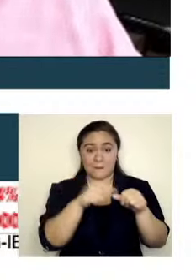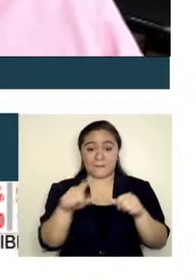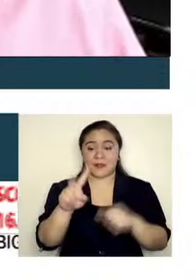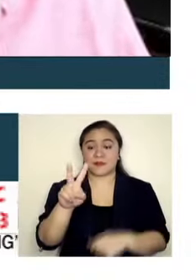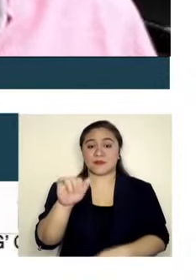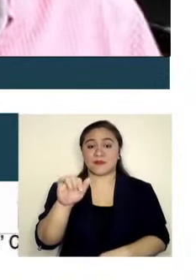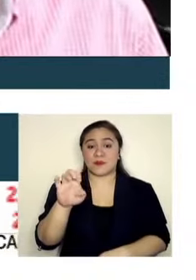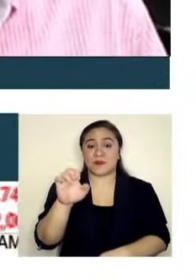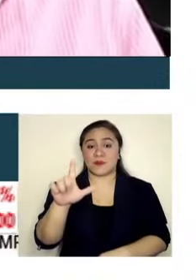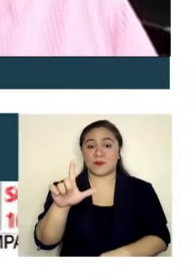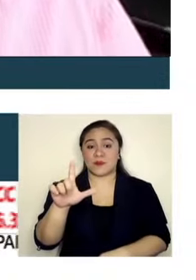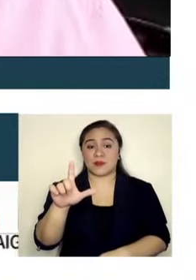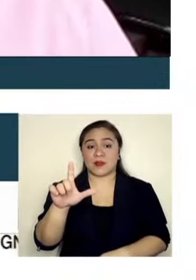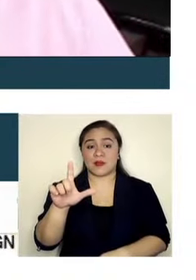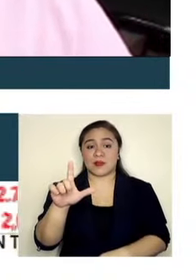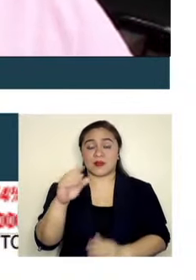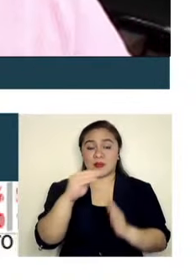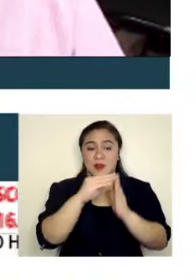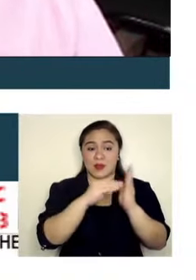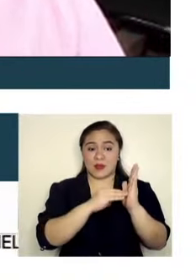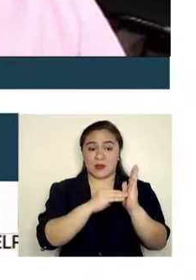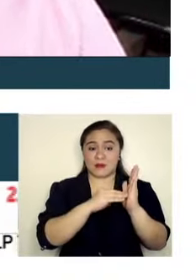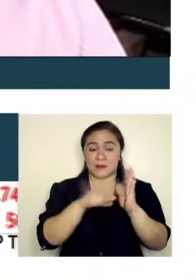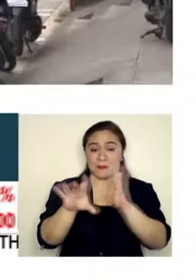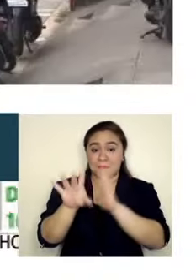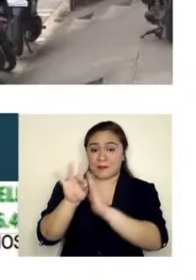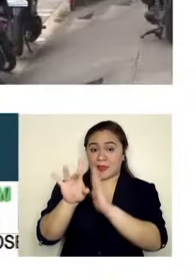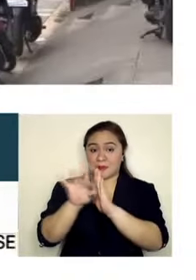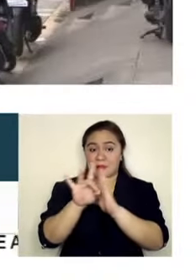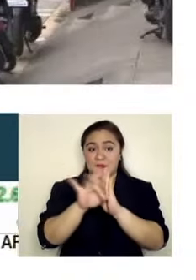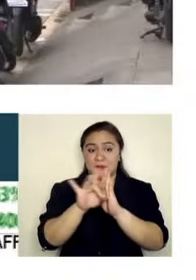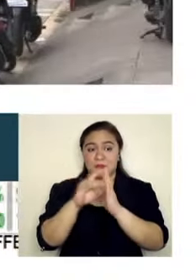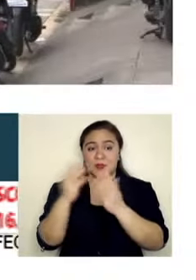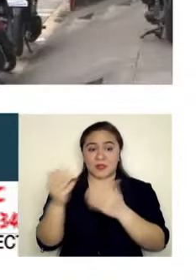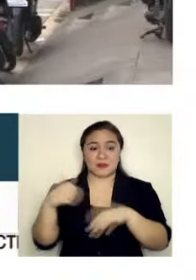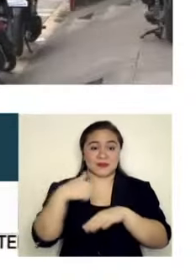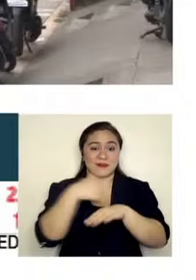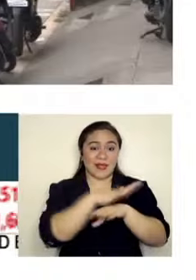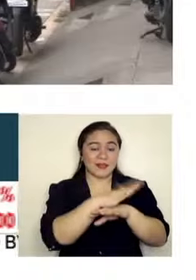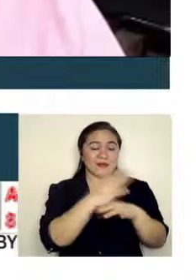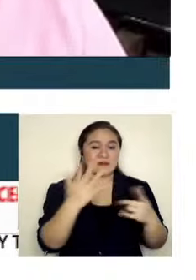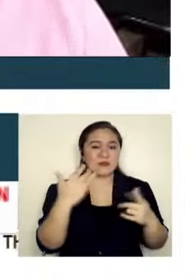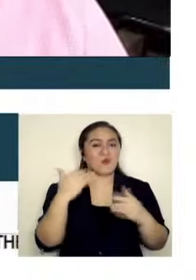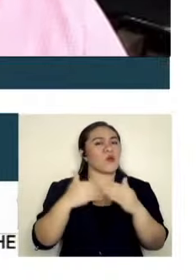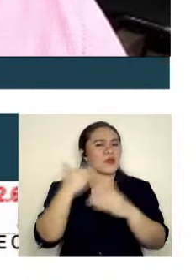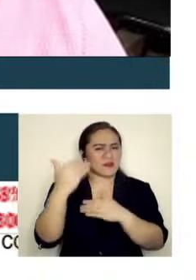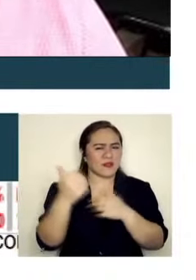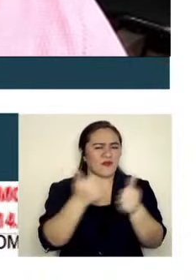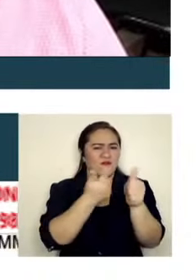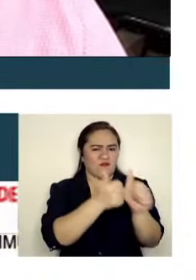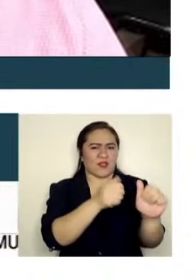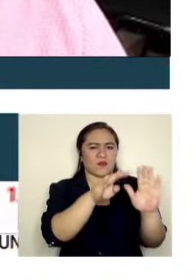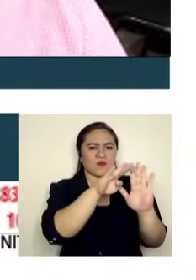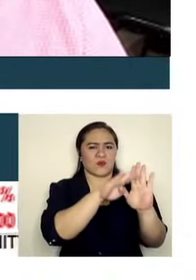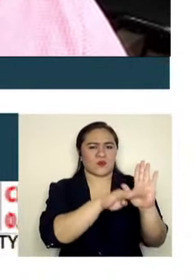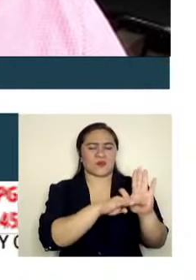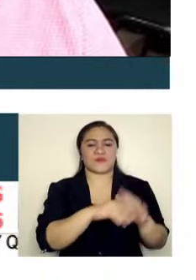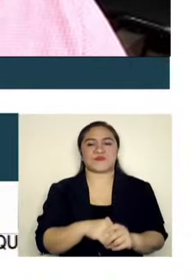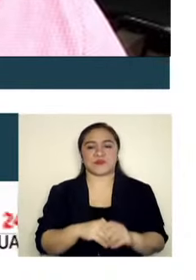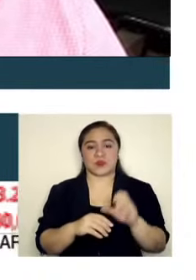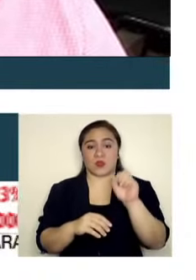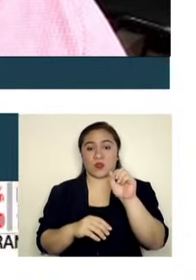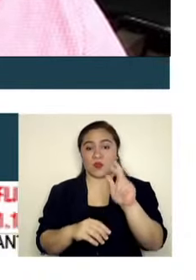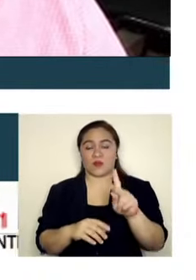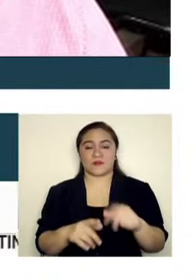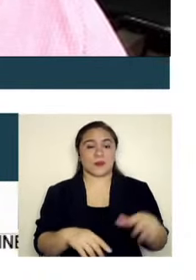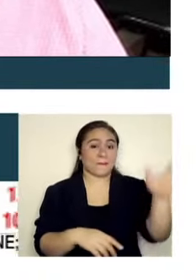Kailangan ma-panyon. Yeah. Ma-follow. Okay. And so, the father and son, have they